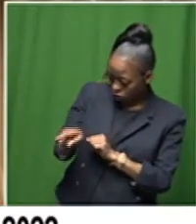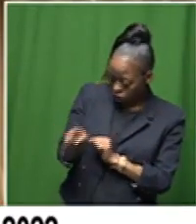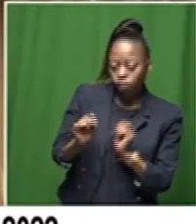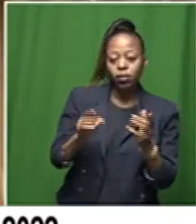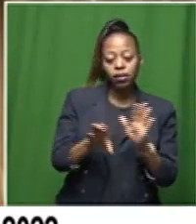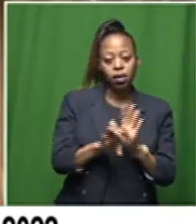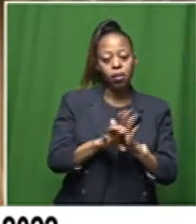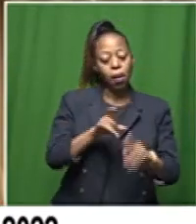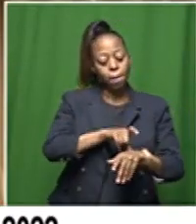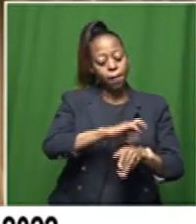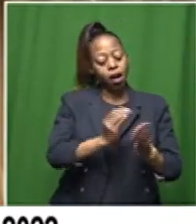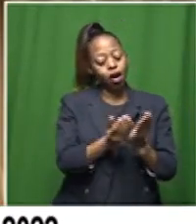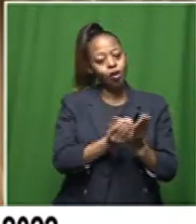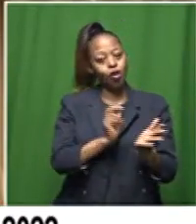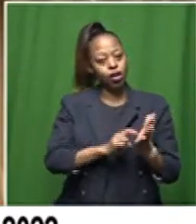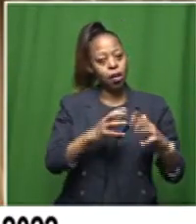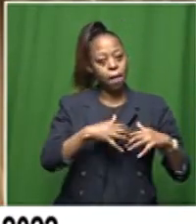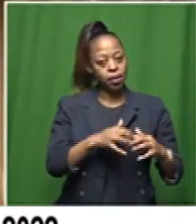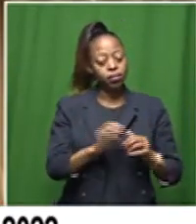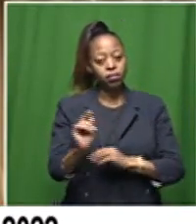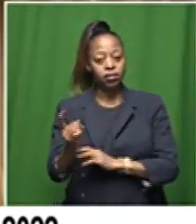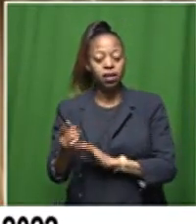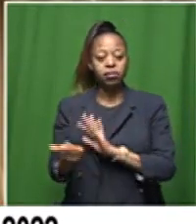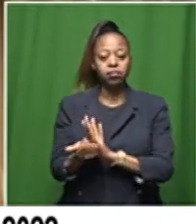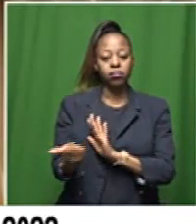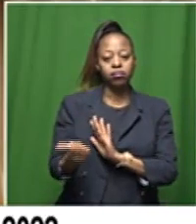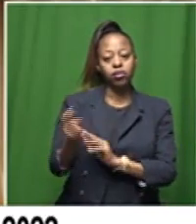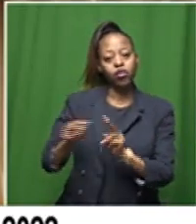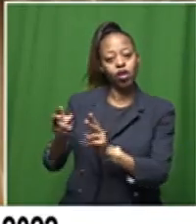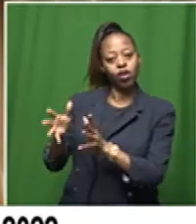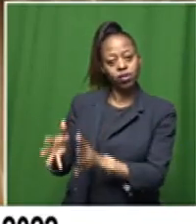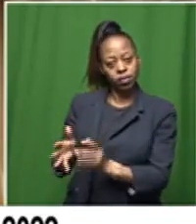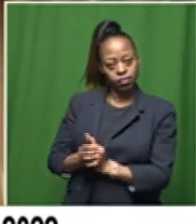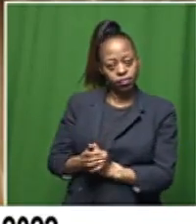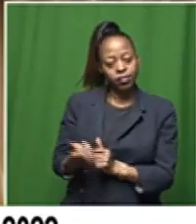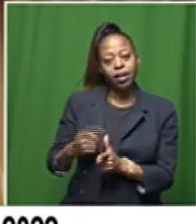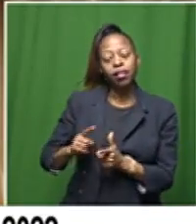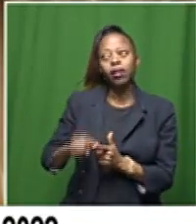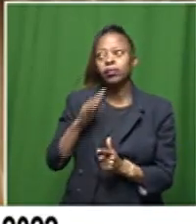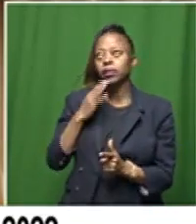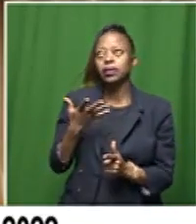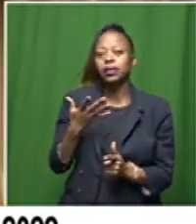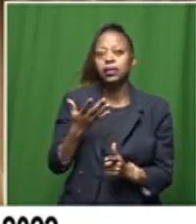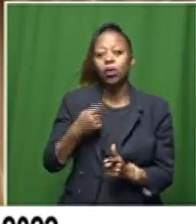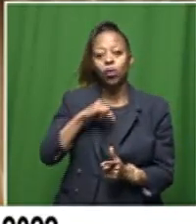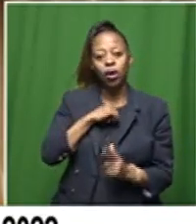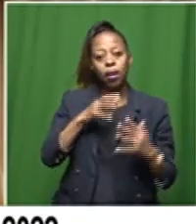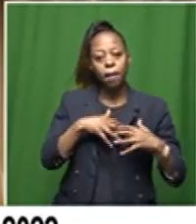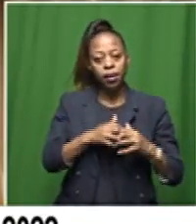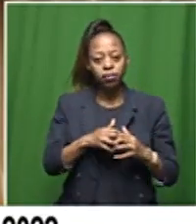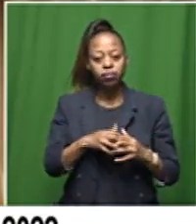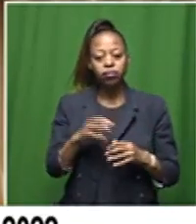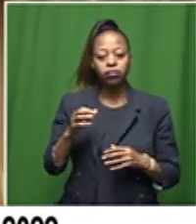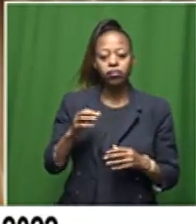for example, it has to be accredited by the regulator. We would then set up the